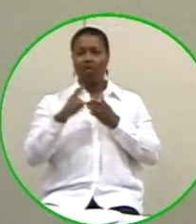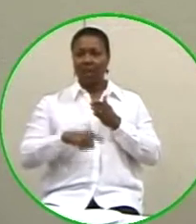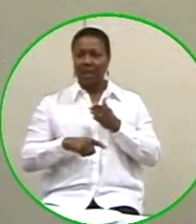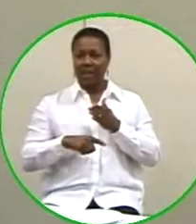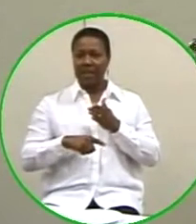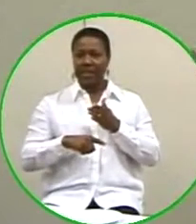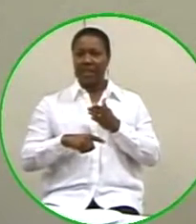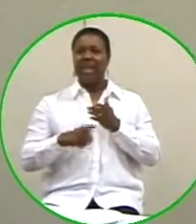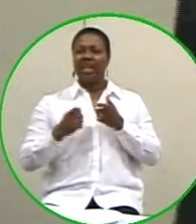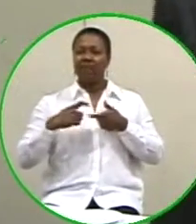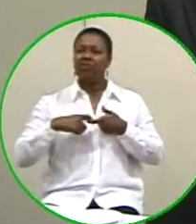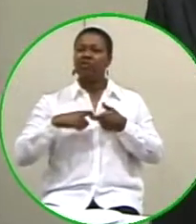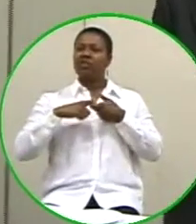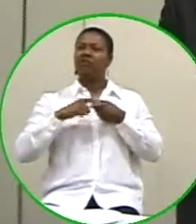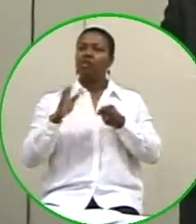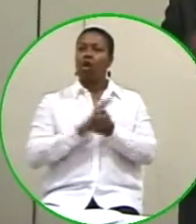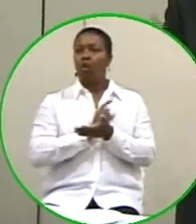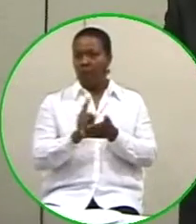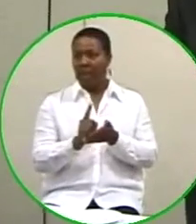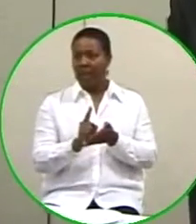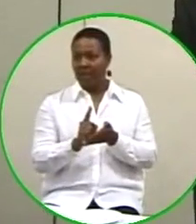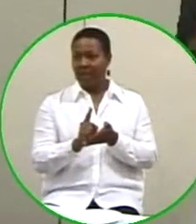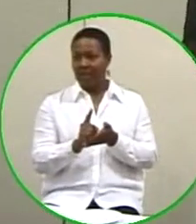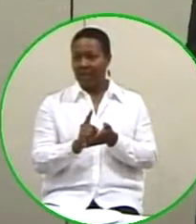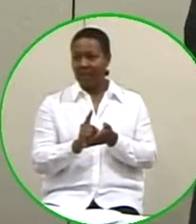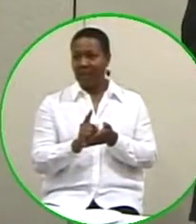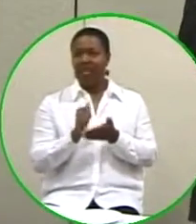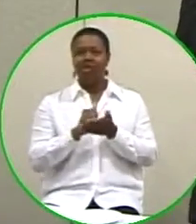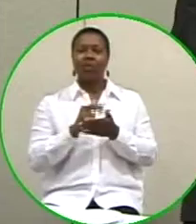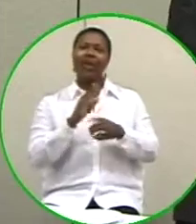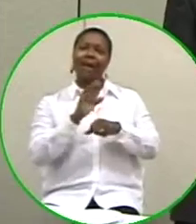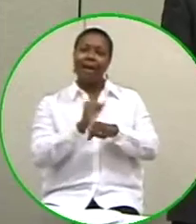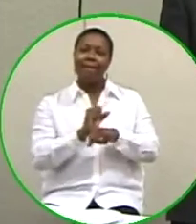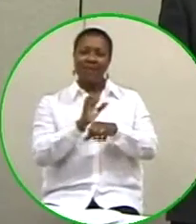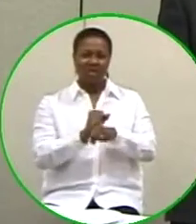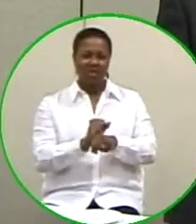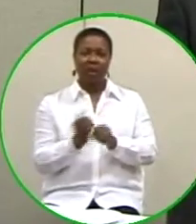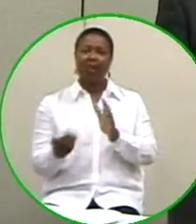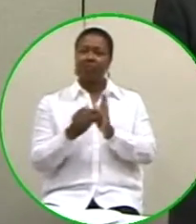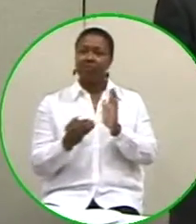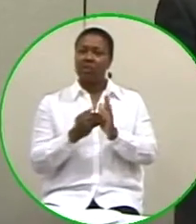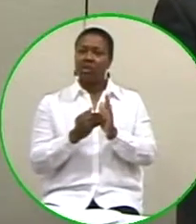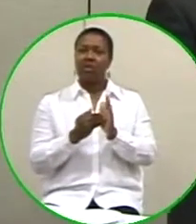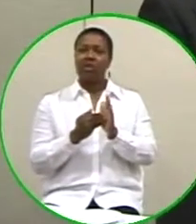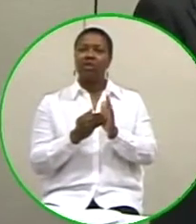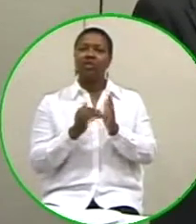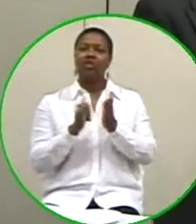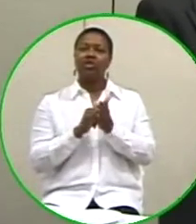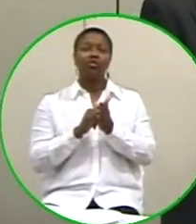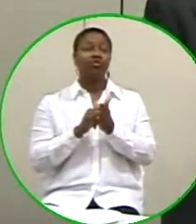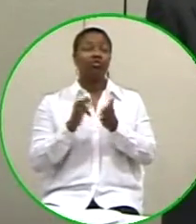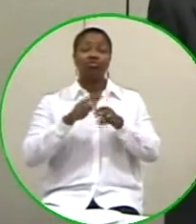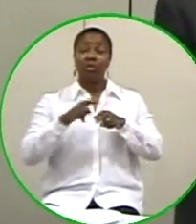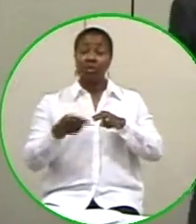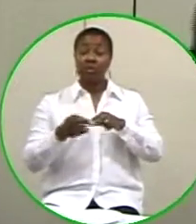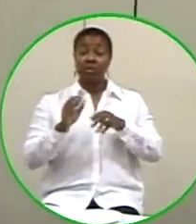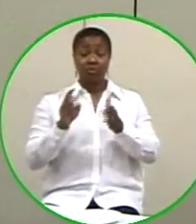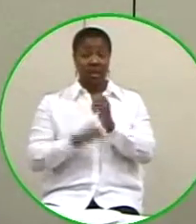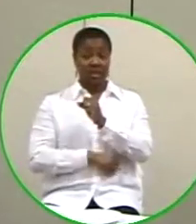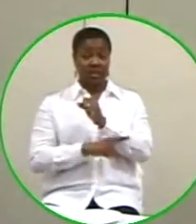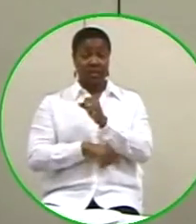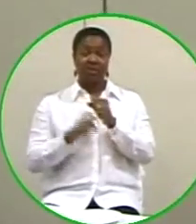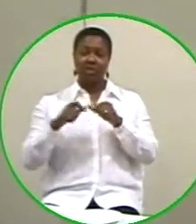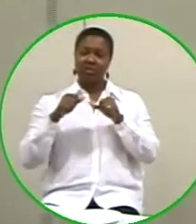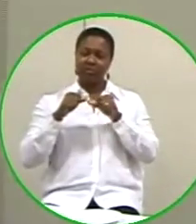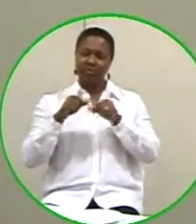week. Right? We habituate to punishment. We get used to it. It requires constant